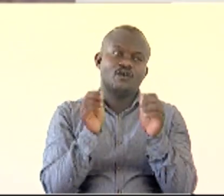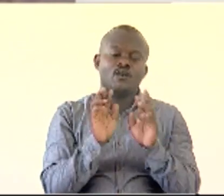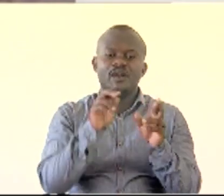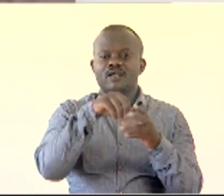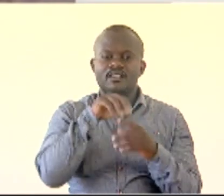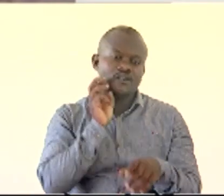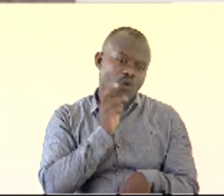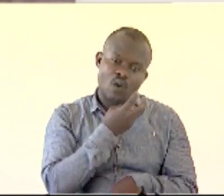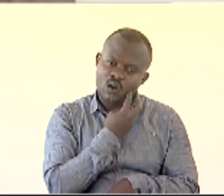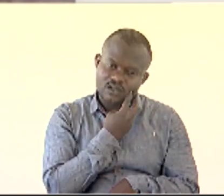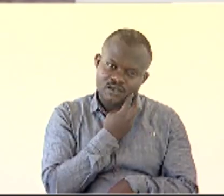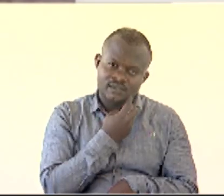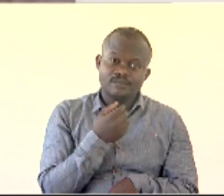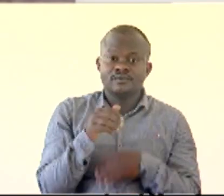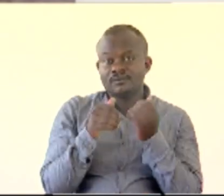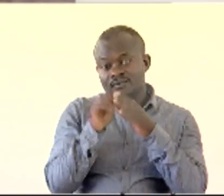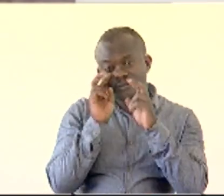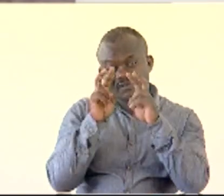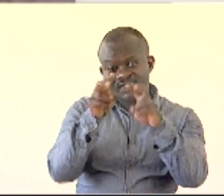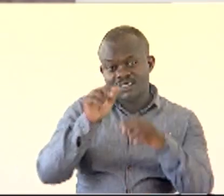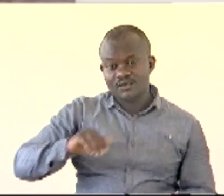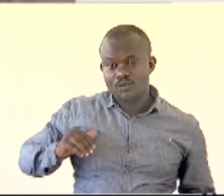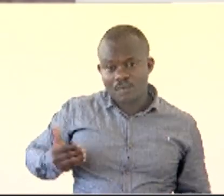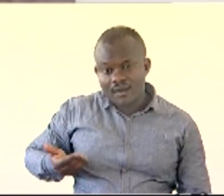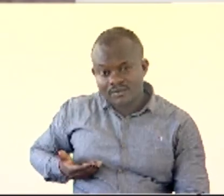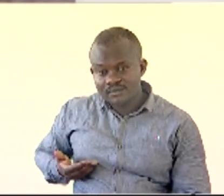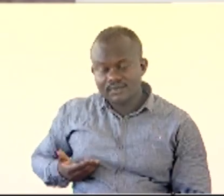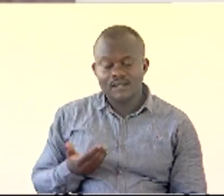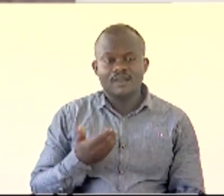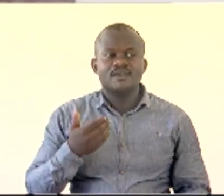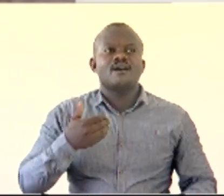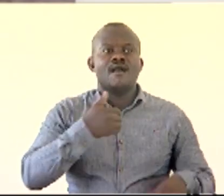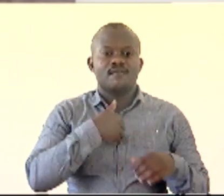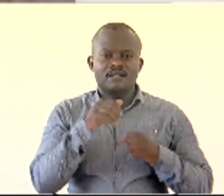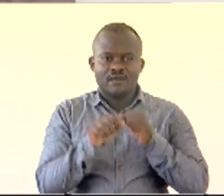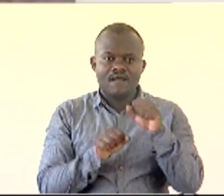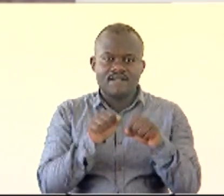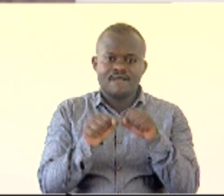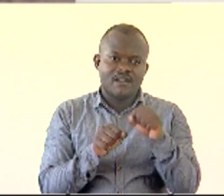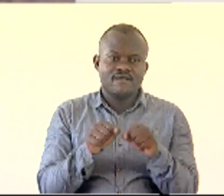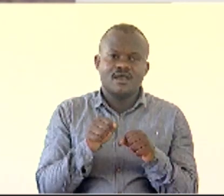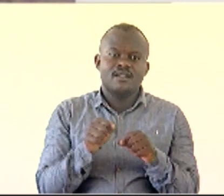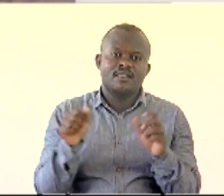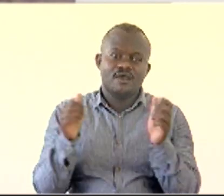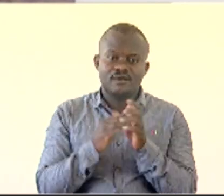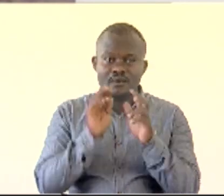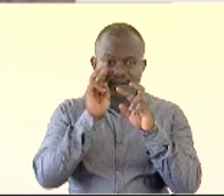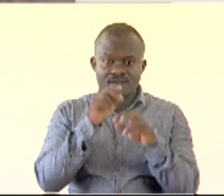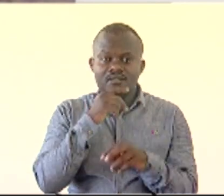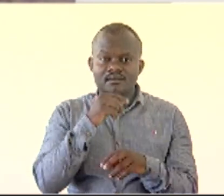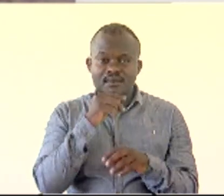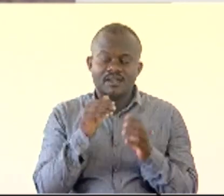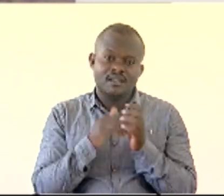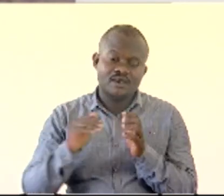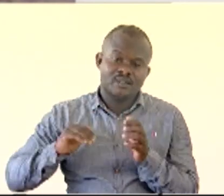water. You can see this woman having a bicycle, and here we can see men